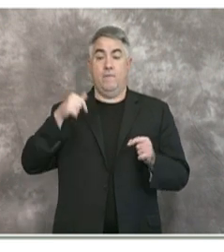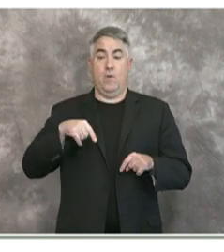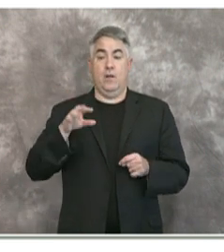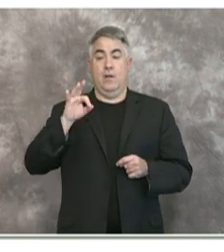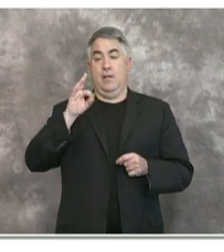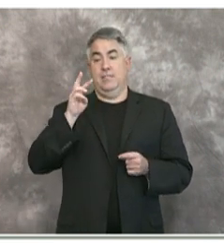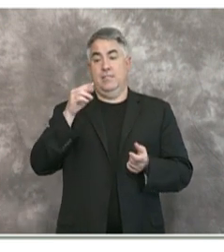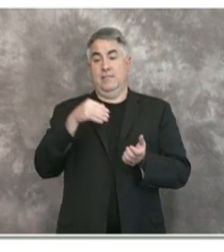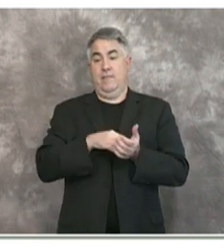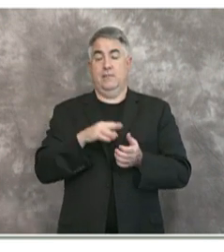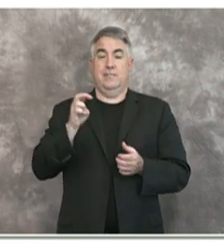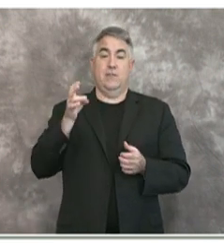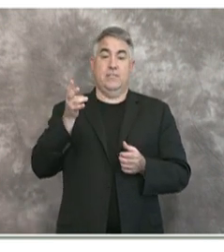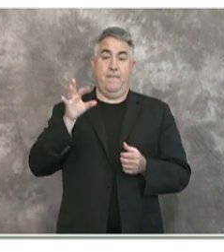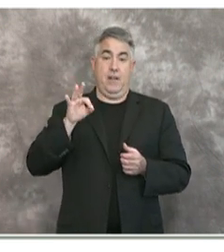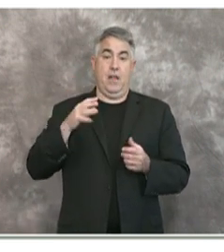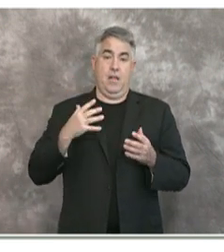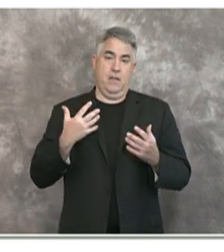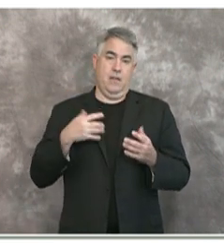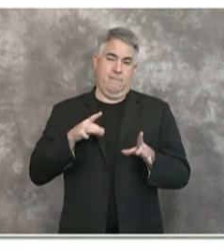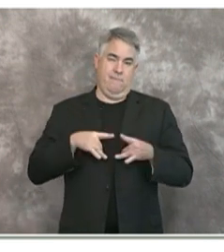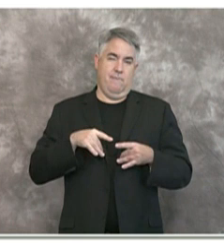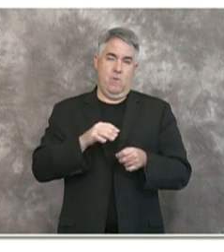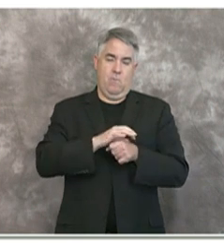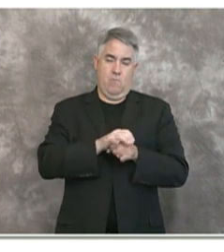96,679 positive cases, which includes